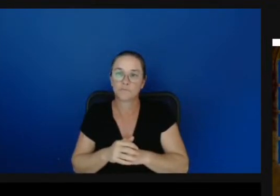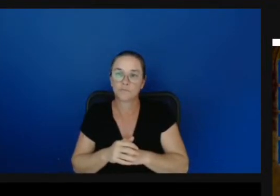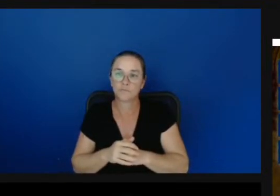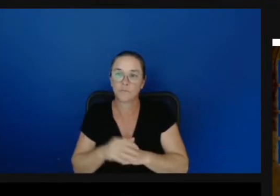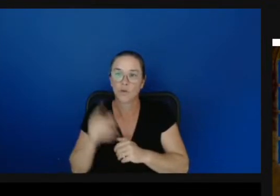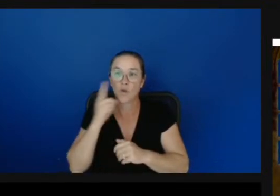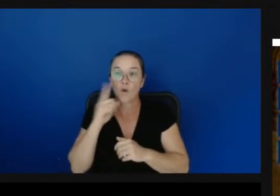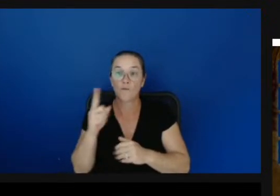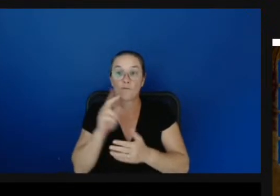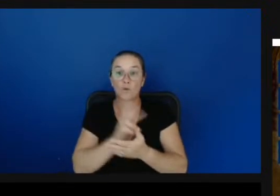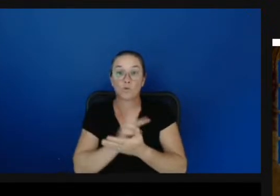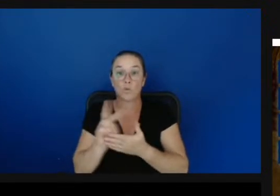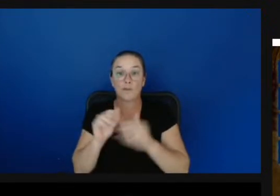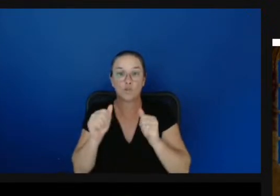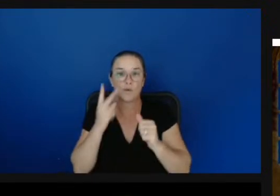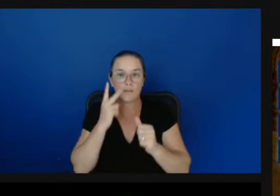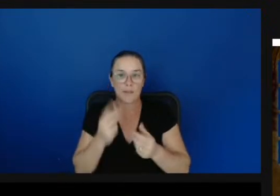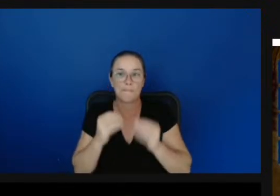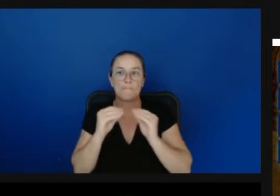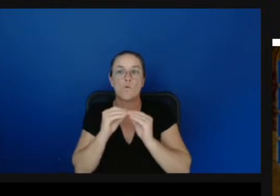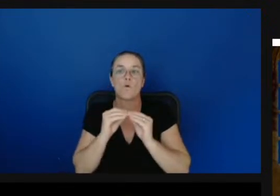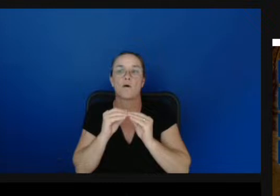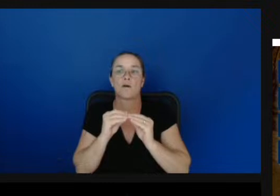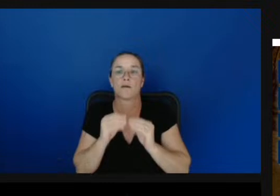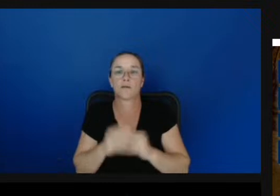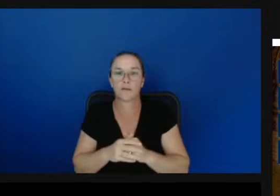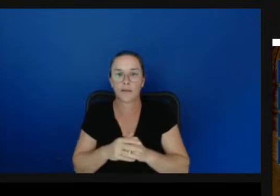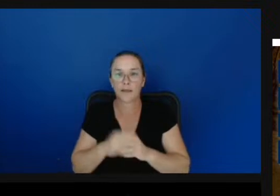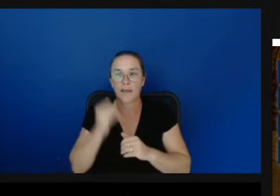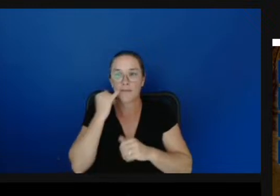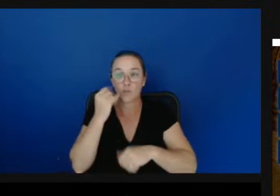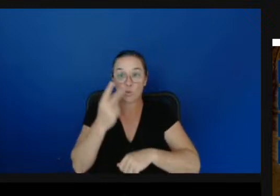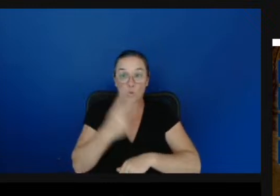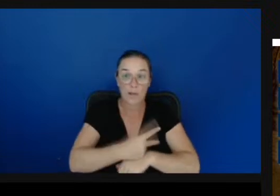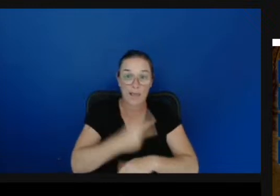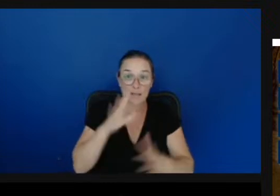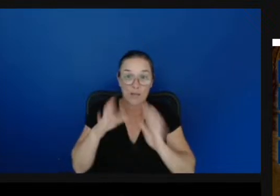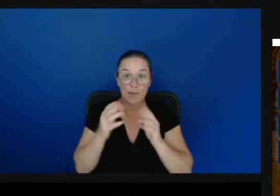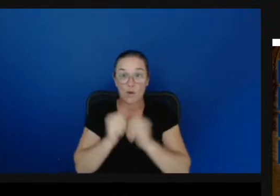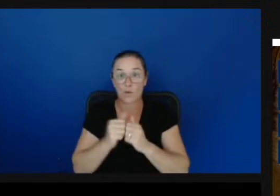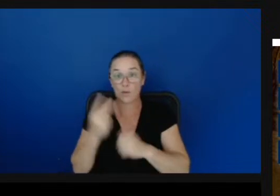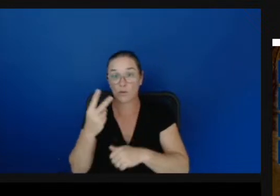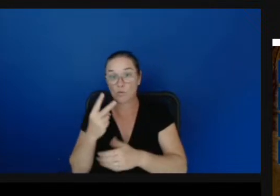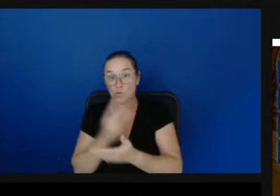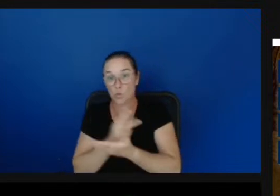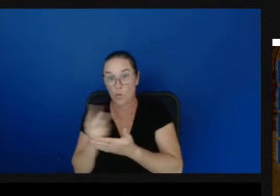that whole sequence. So if I flip it from 2 weeks to 2 days, you can see what I mean about the intrusion